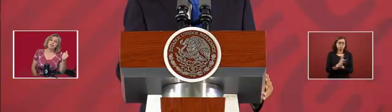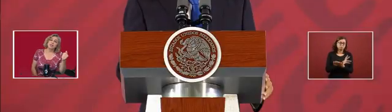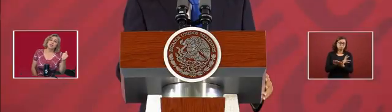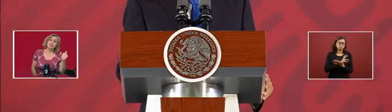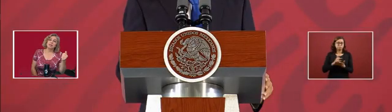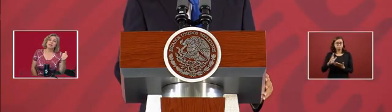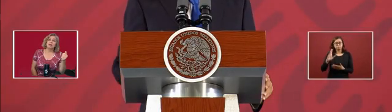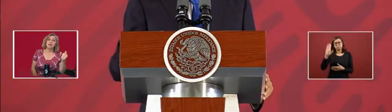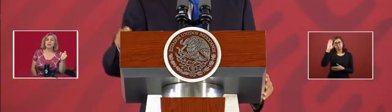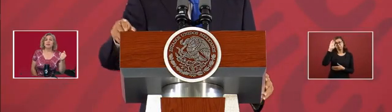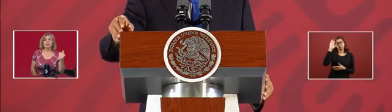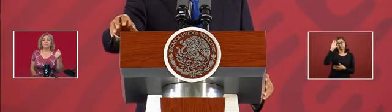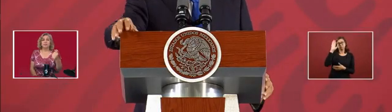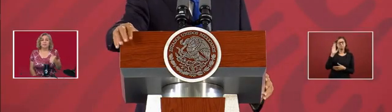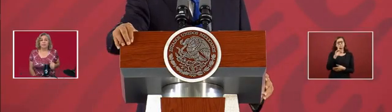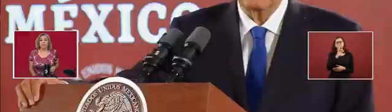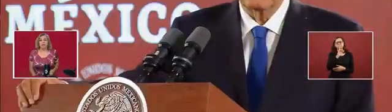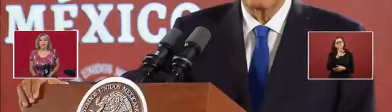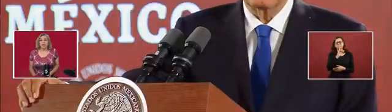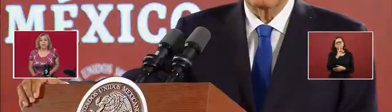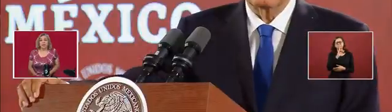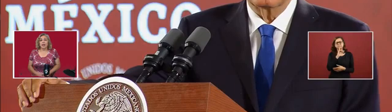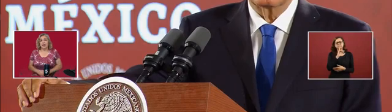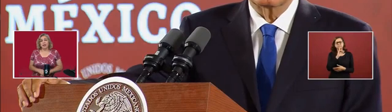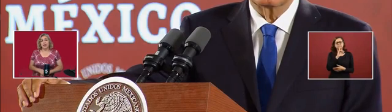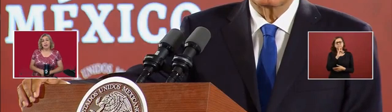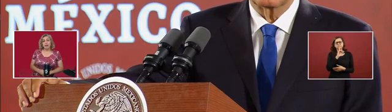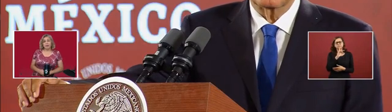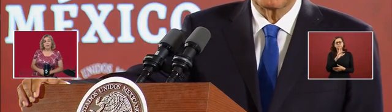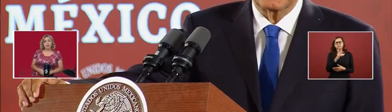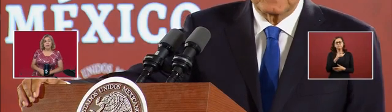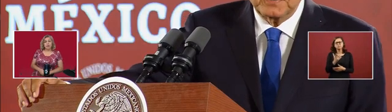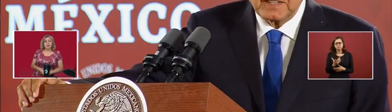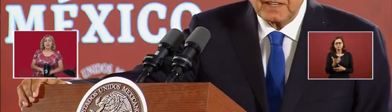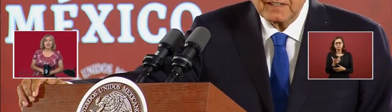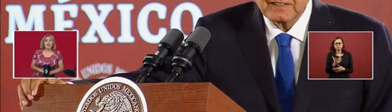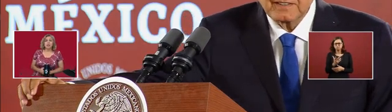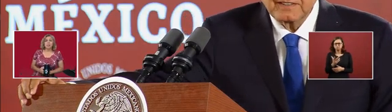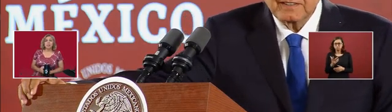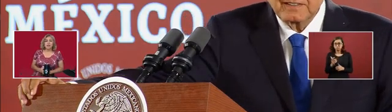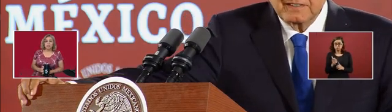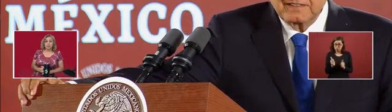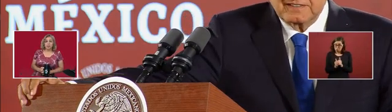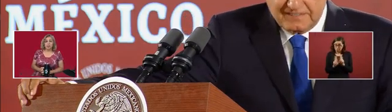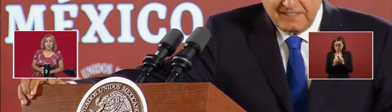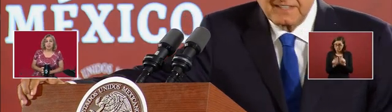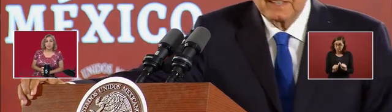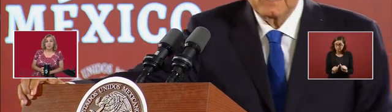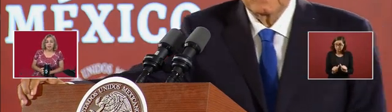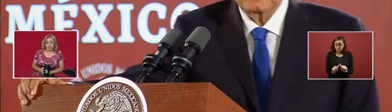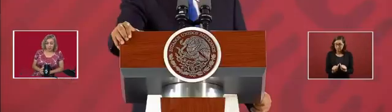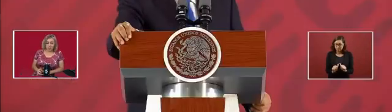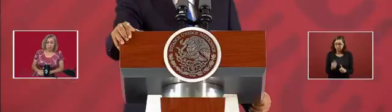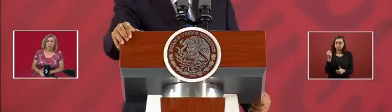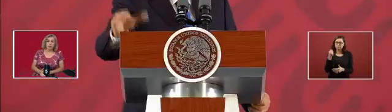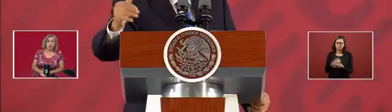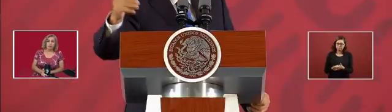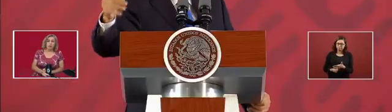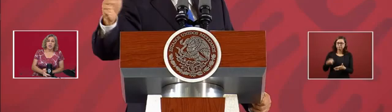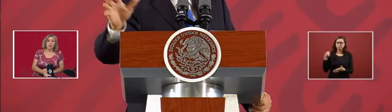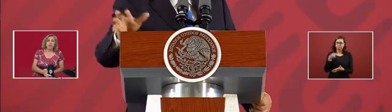So very good day, Mr. President and Subsecretary. The Fourth Republic